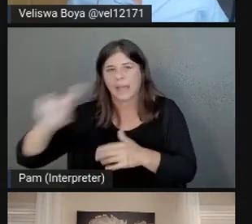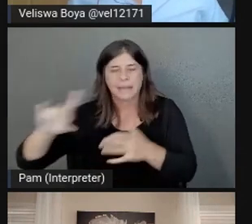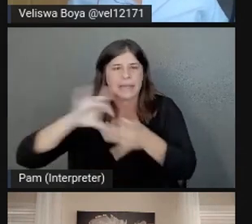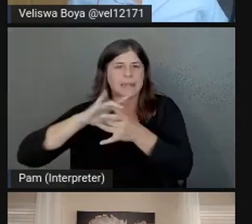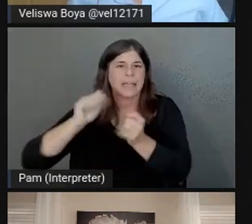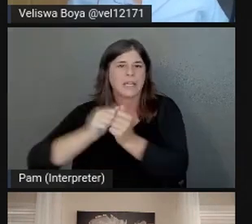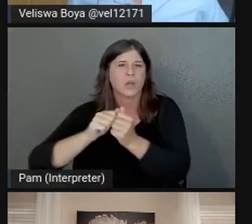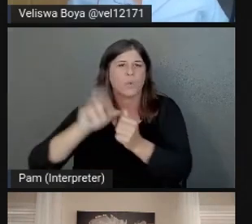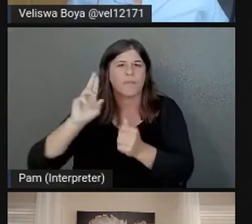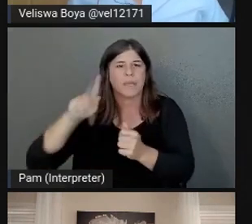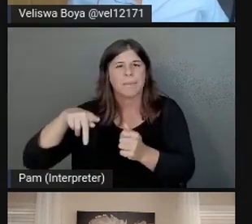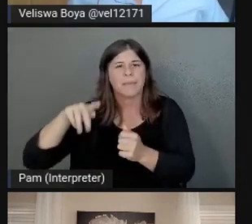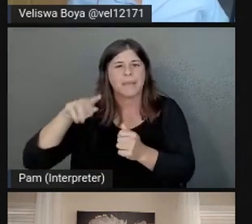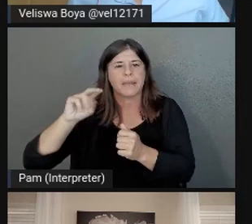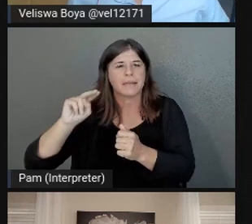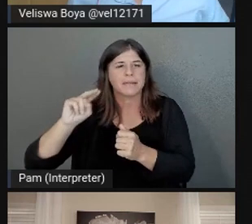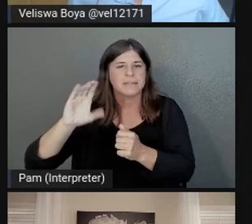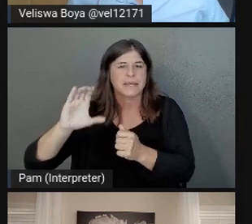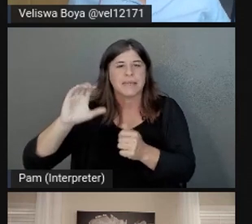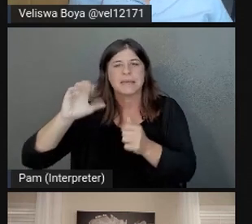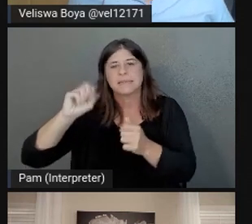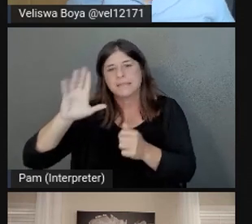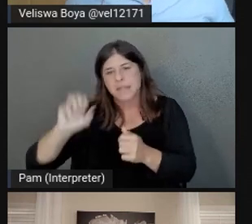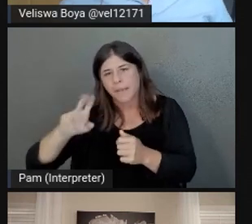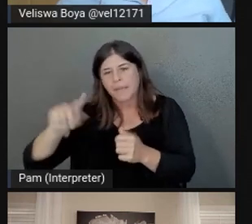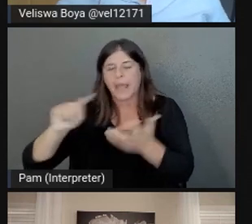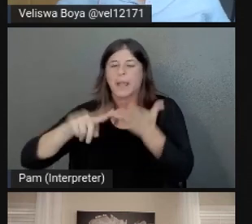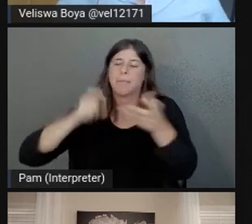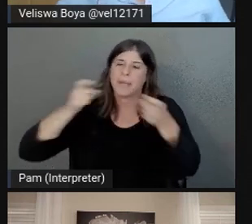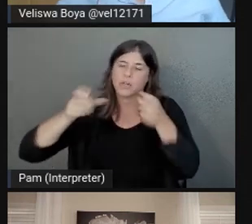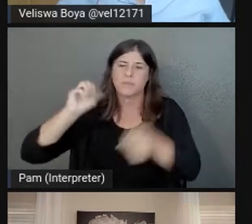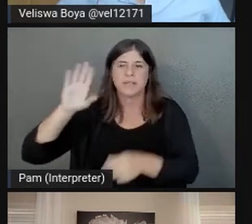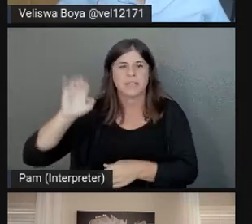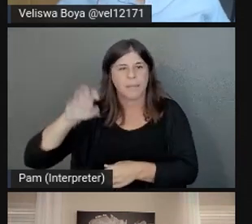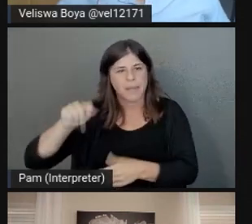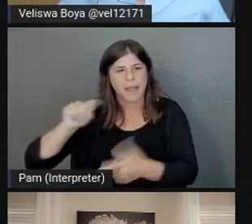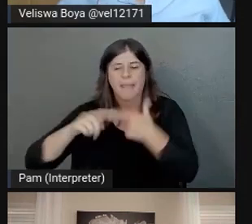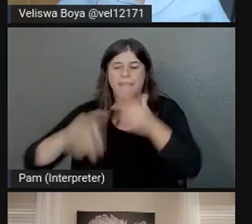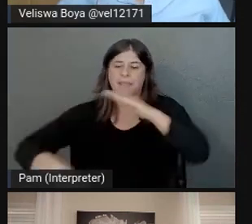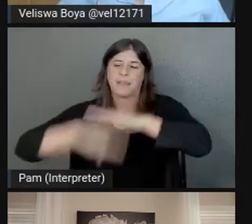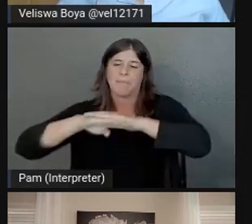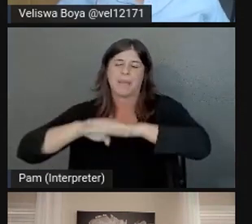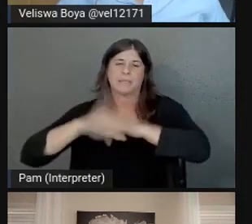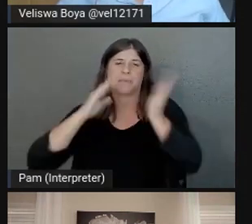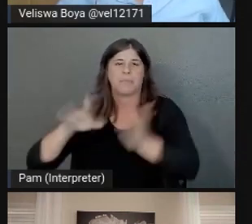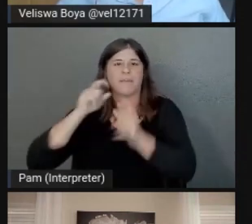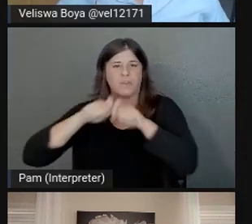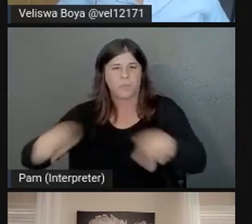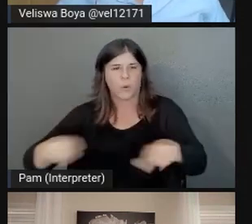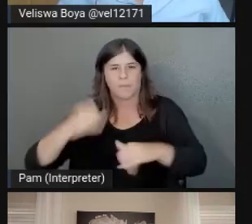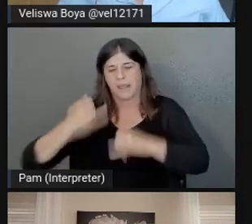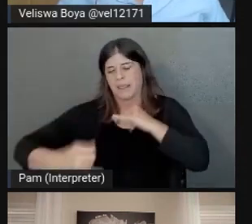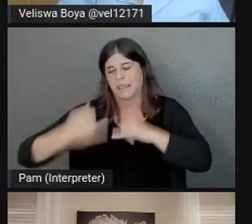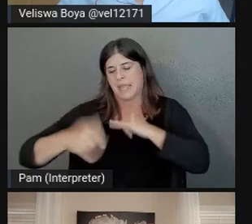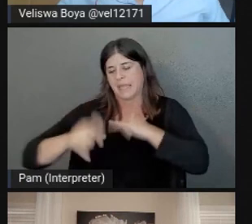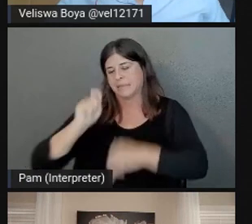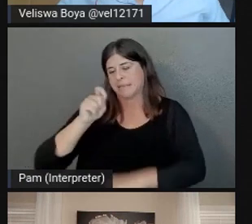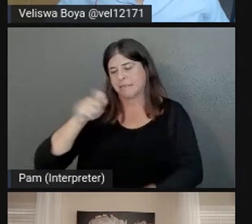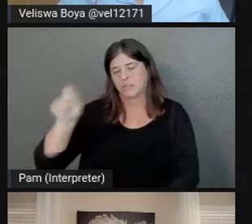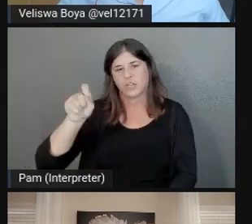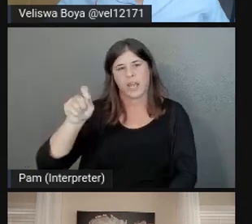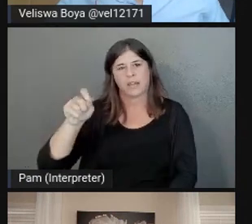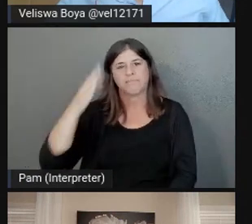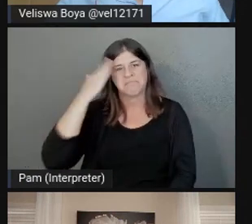and subnet, and the management subnet, and then the capacity of plan deployment. Last, you go ahead and click the